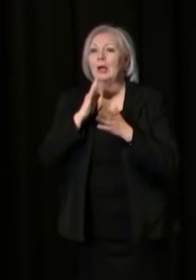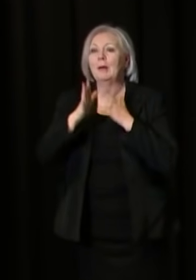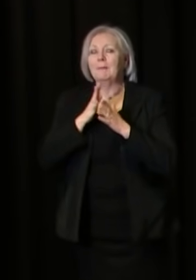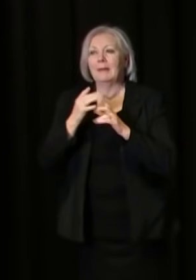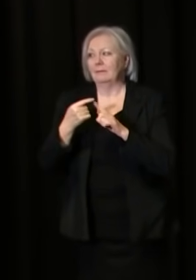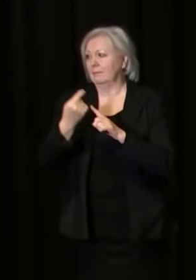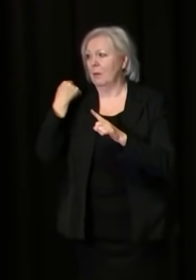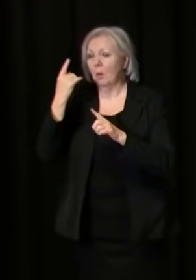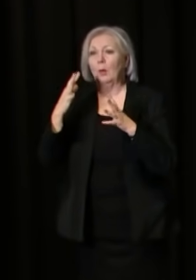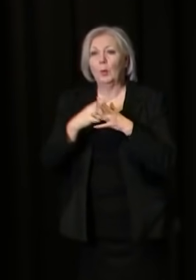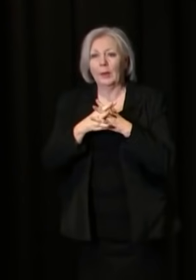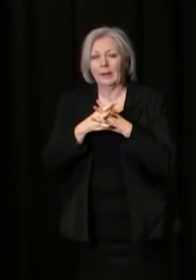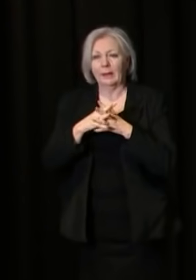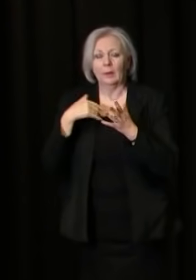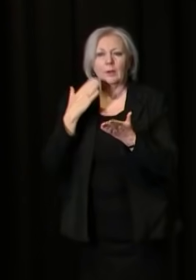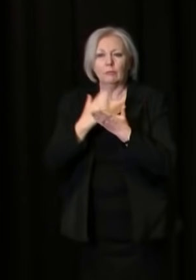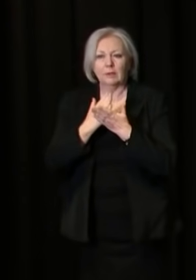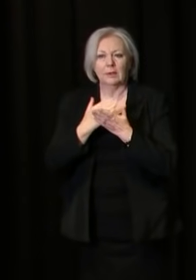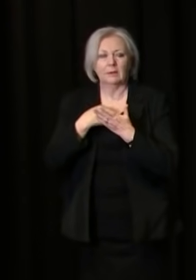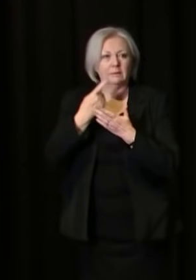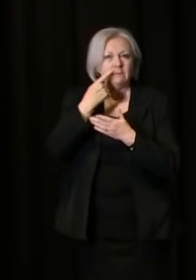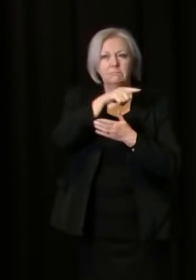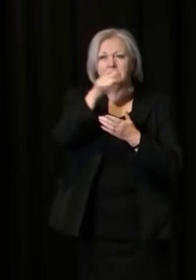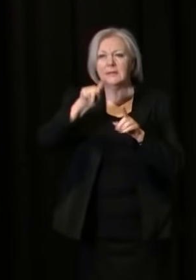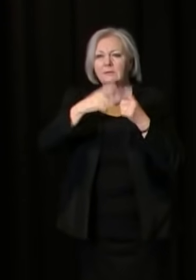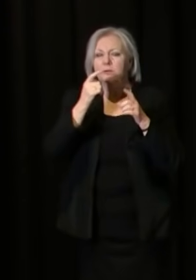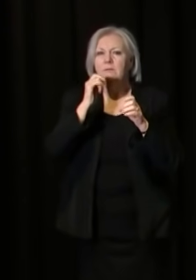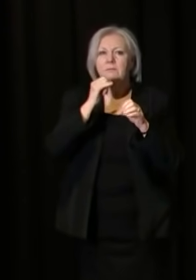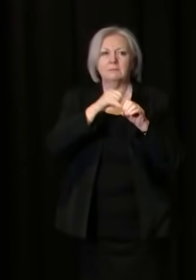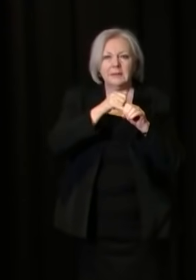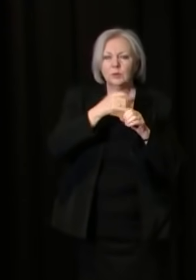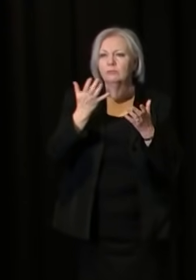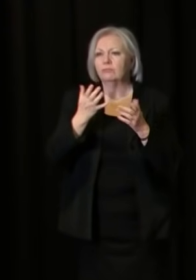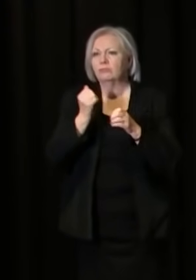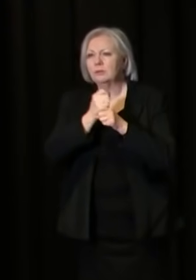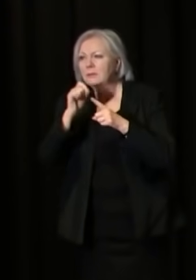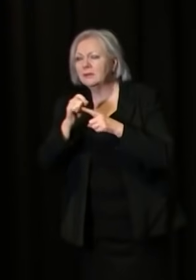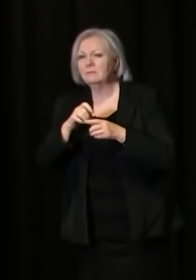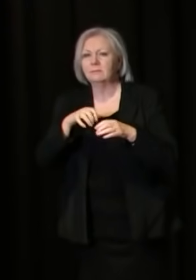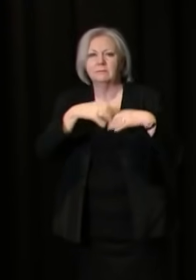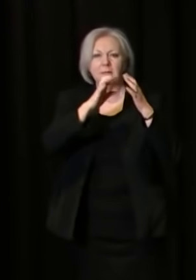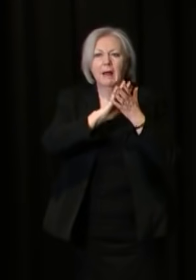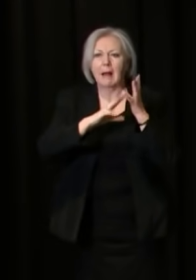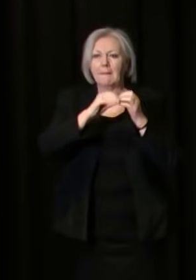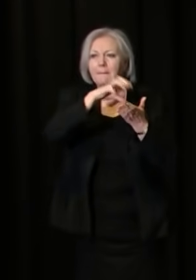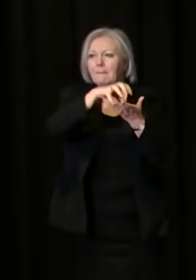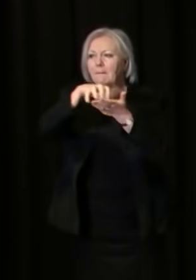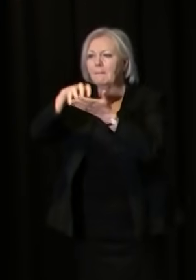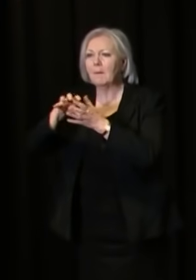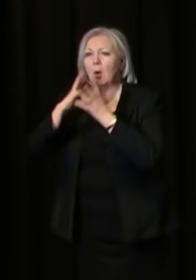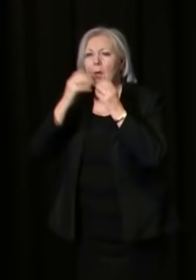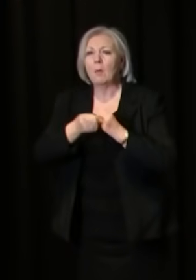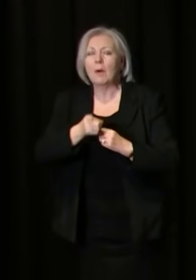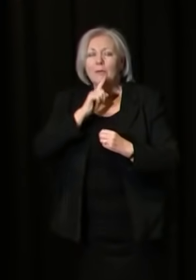week, we've landed something like across our GPs, our pharmacists, our community health and our state hubs, something like about